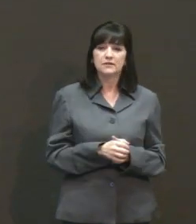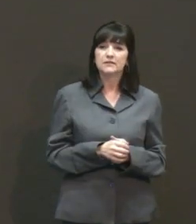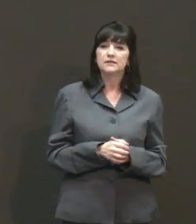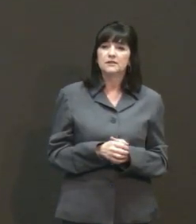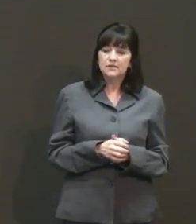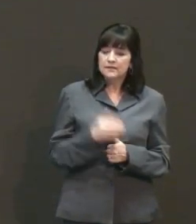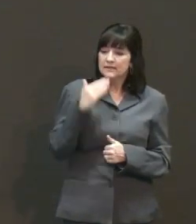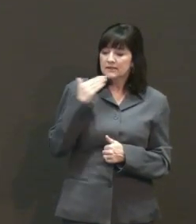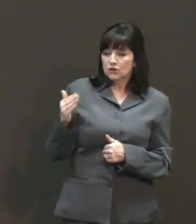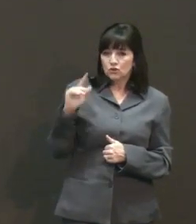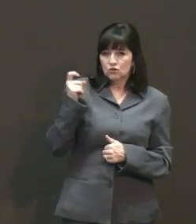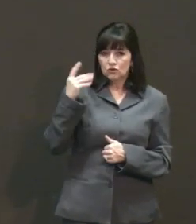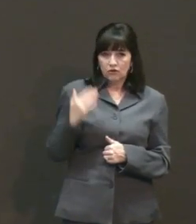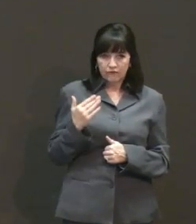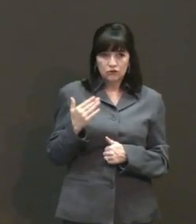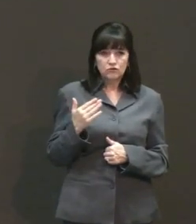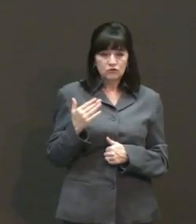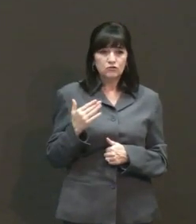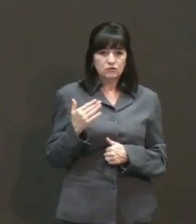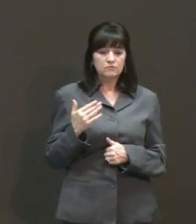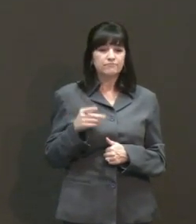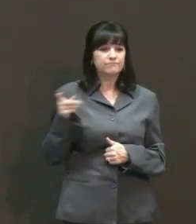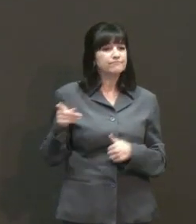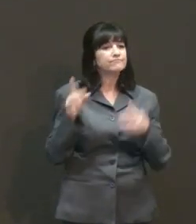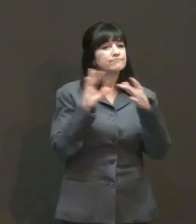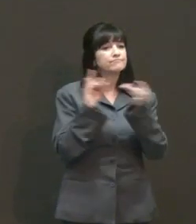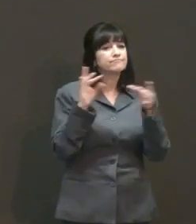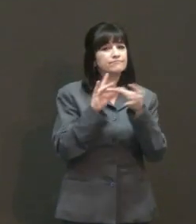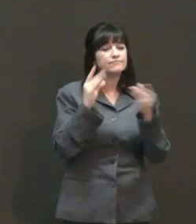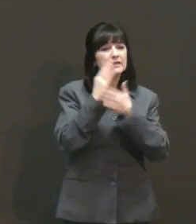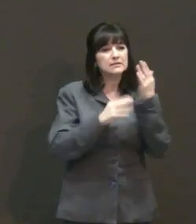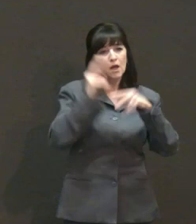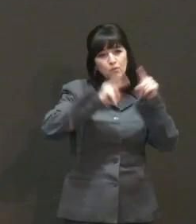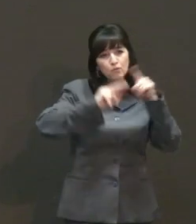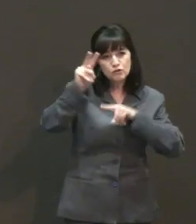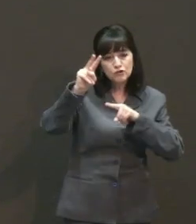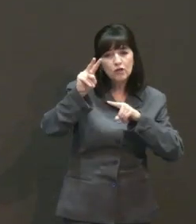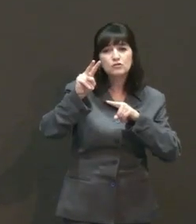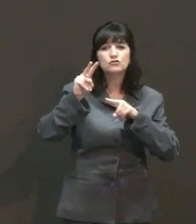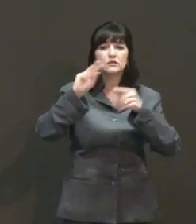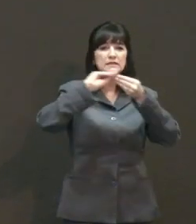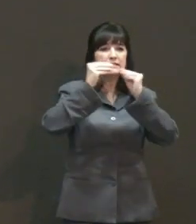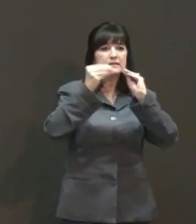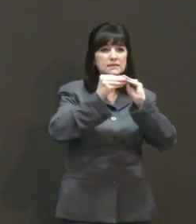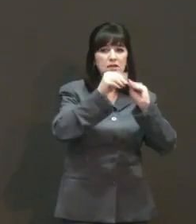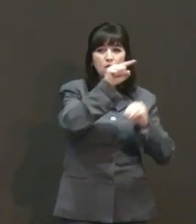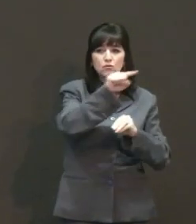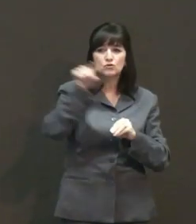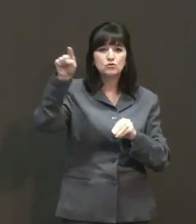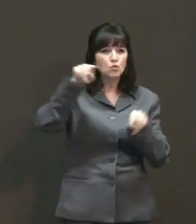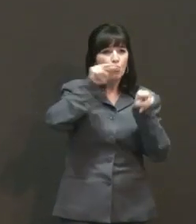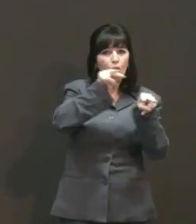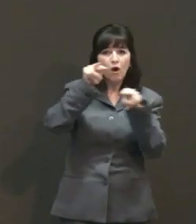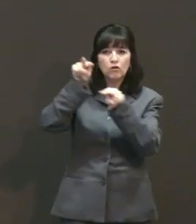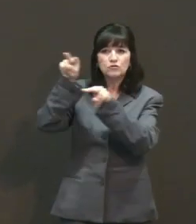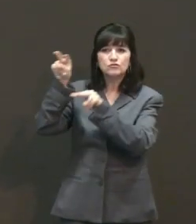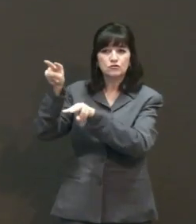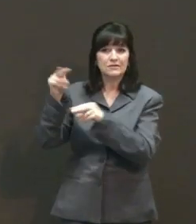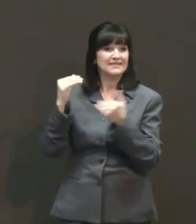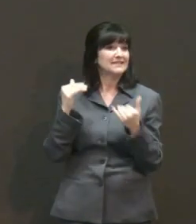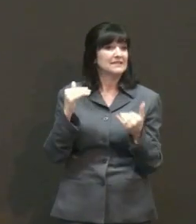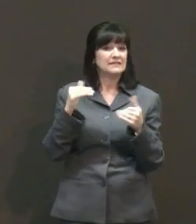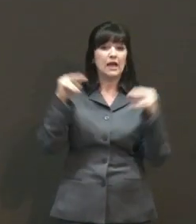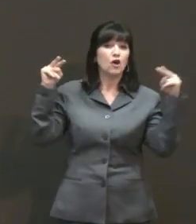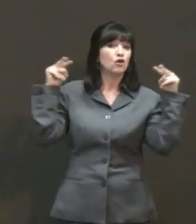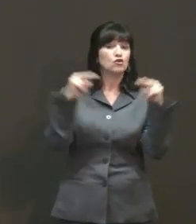Thank you, Governor. So the governor led off with some of the projections we're looking at, some of the numbers we're keeping a close watch on, and what we're looking at now is really